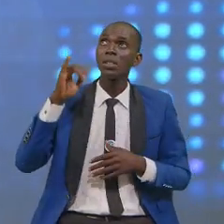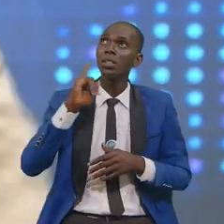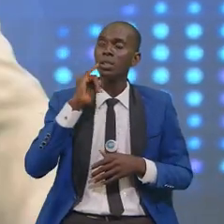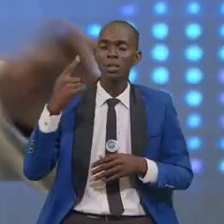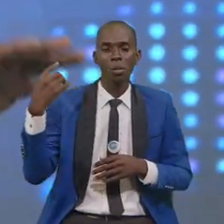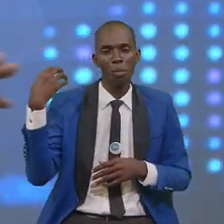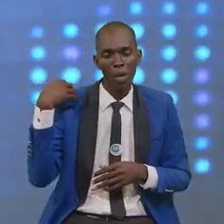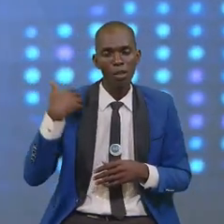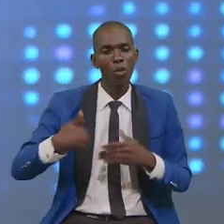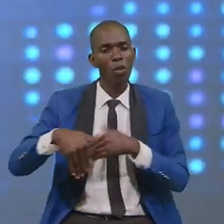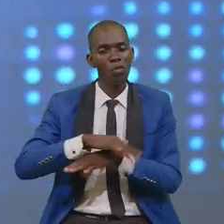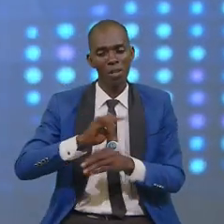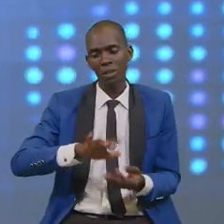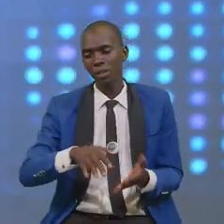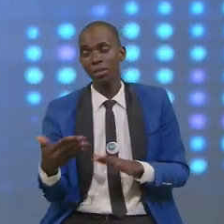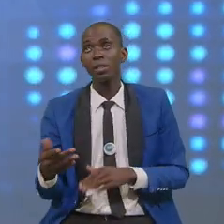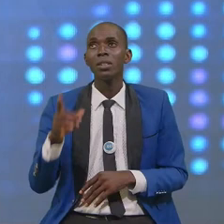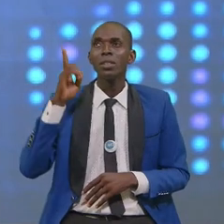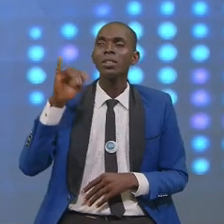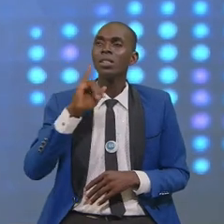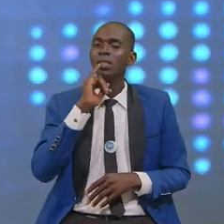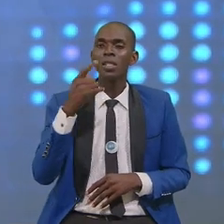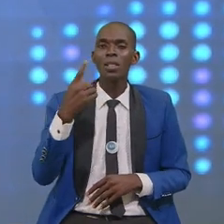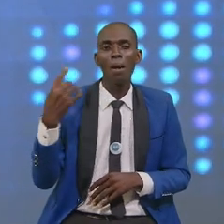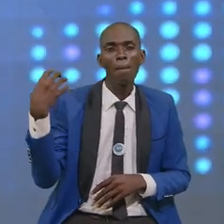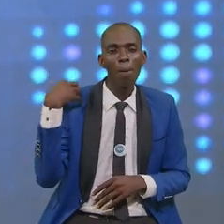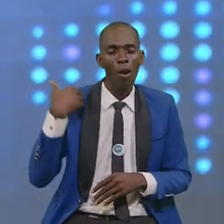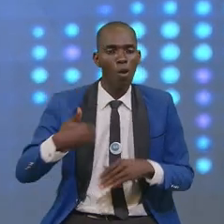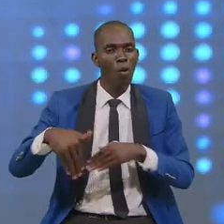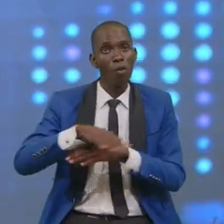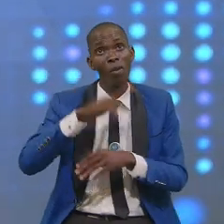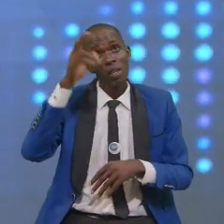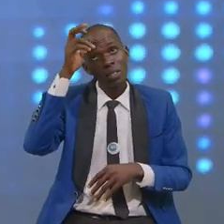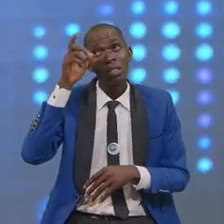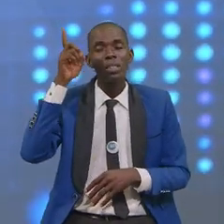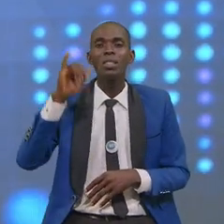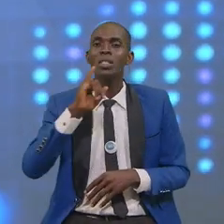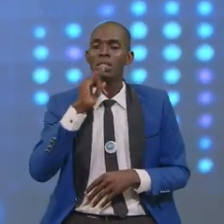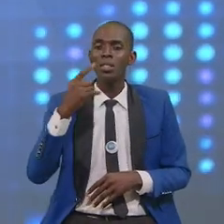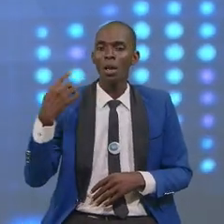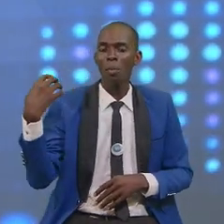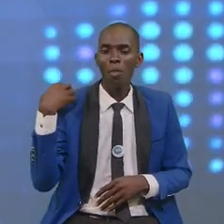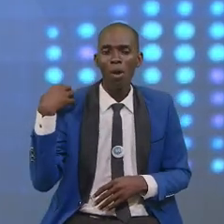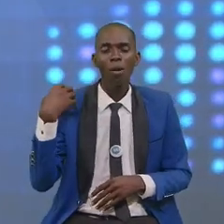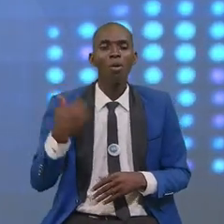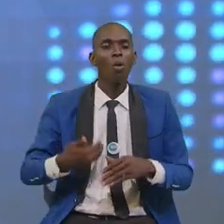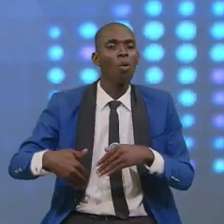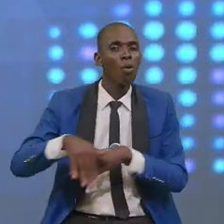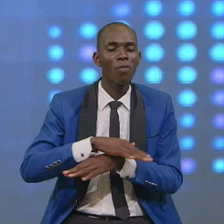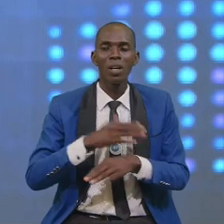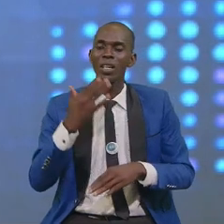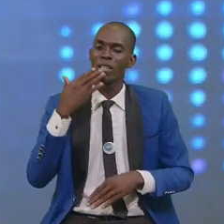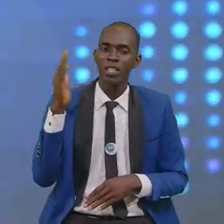death. His master over Satan. His master over evil